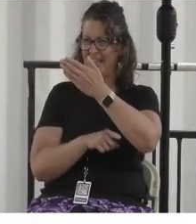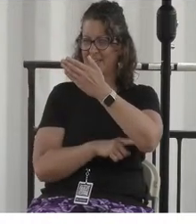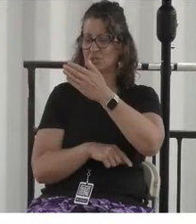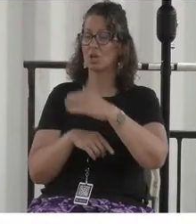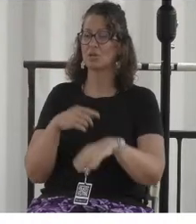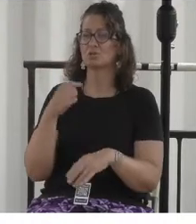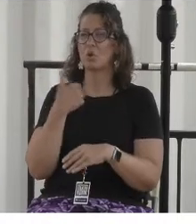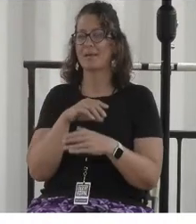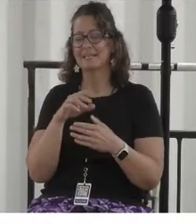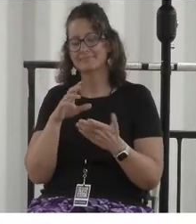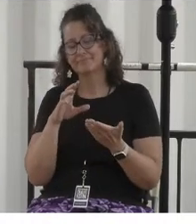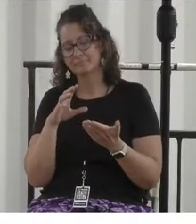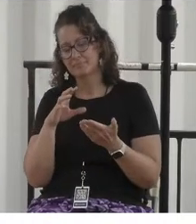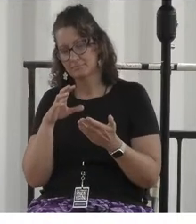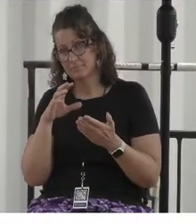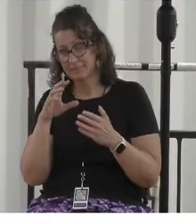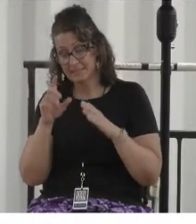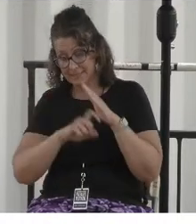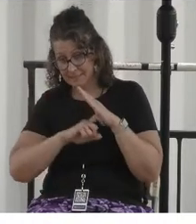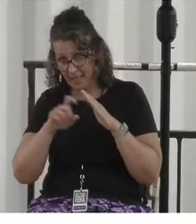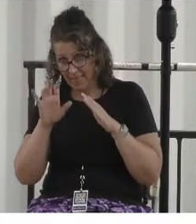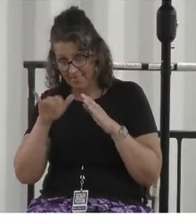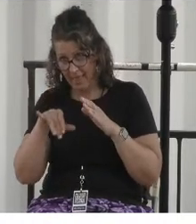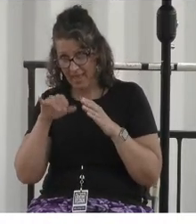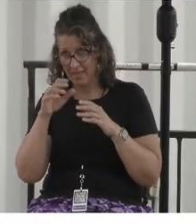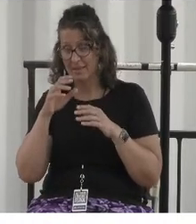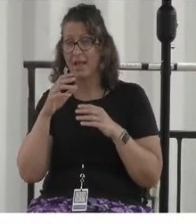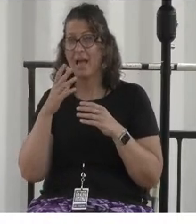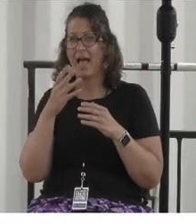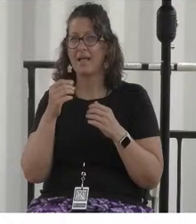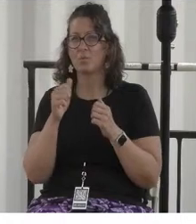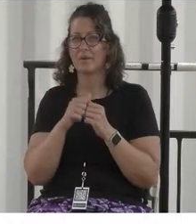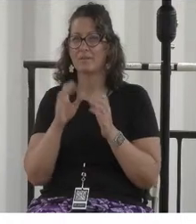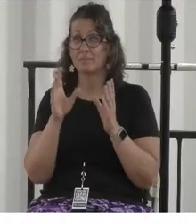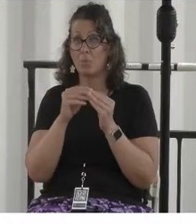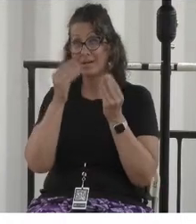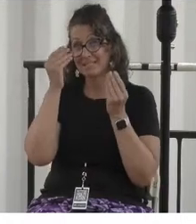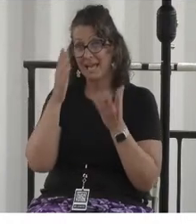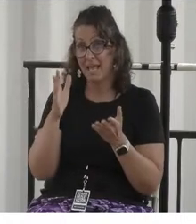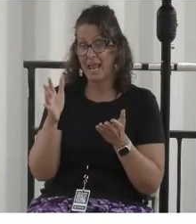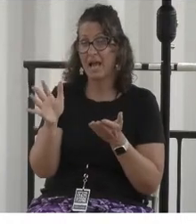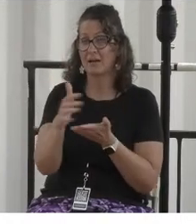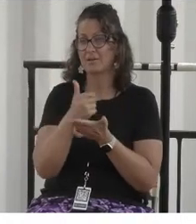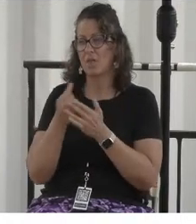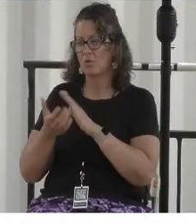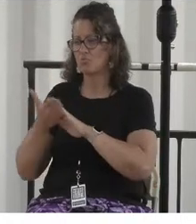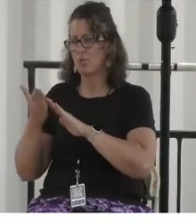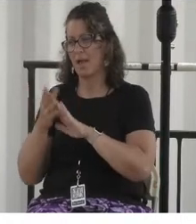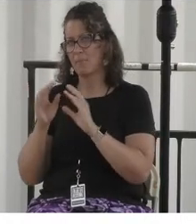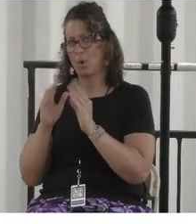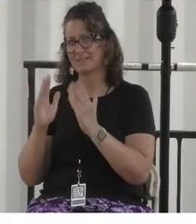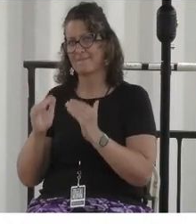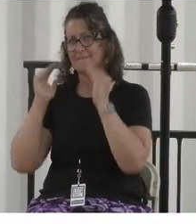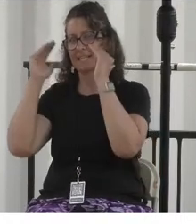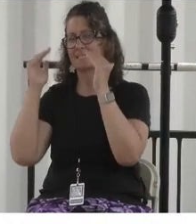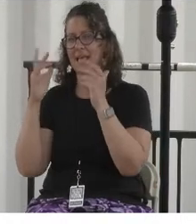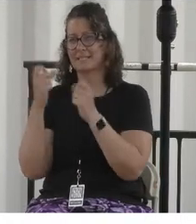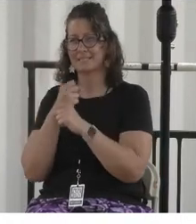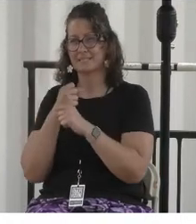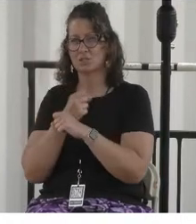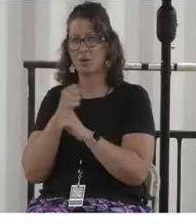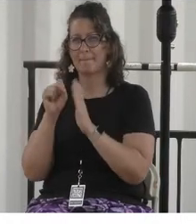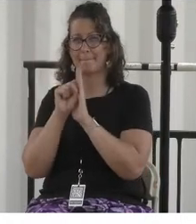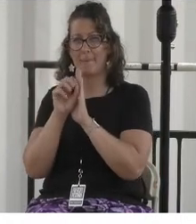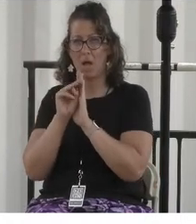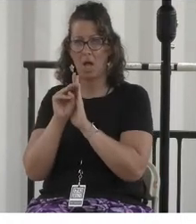photography from citizen science and make sense of it. And then with more data, they're able to run much more sophisticated statistical models and come up with